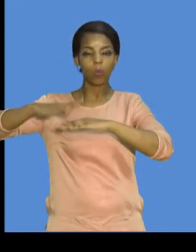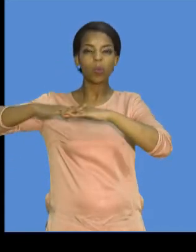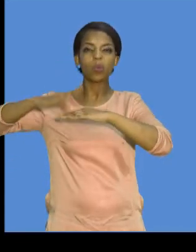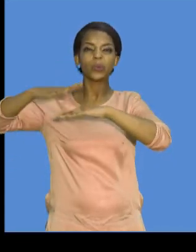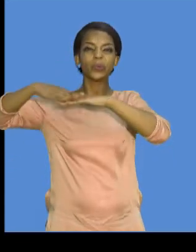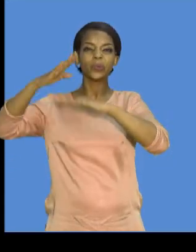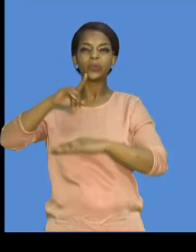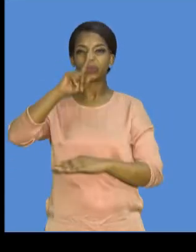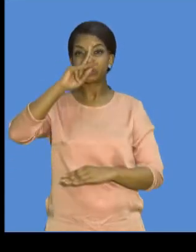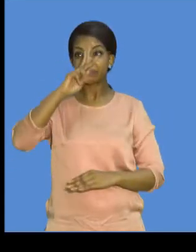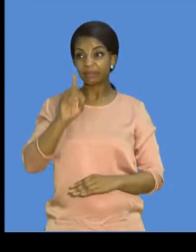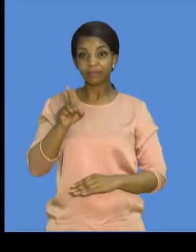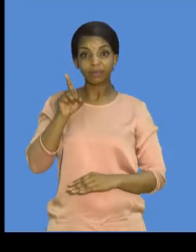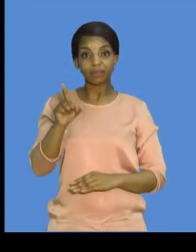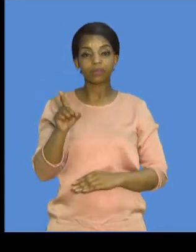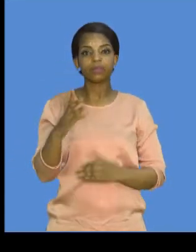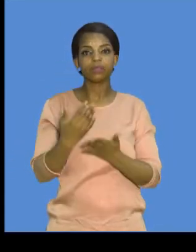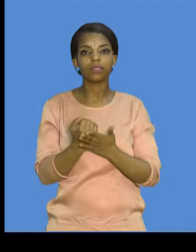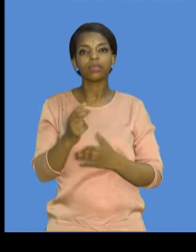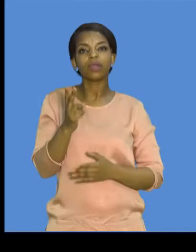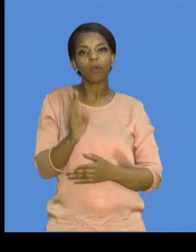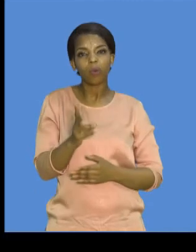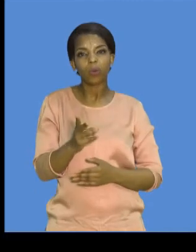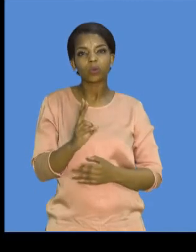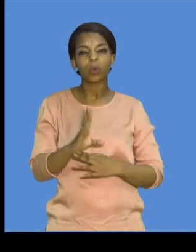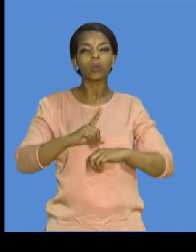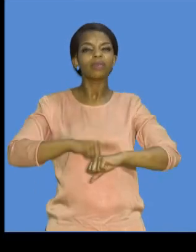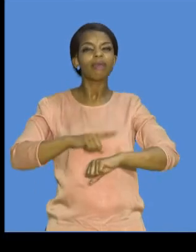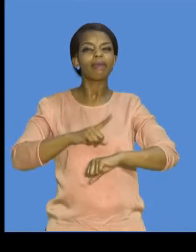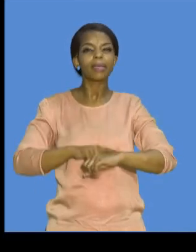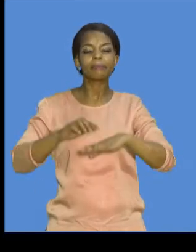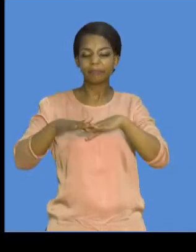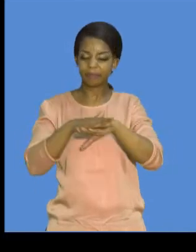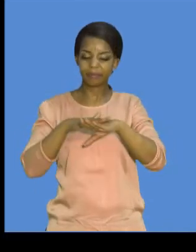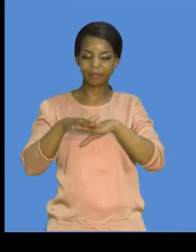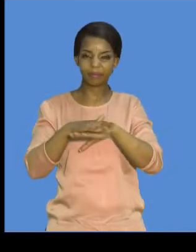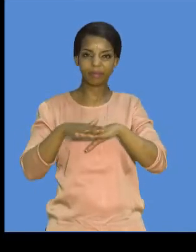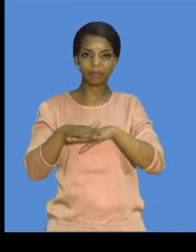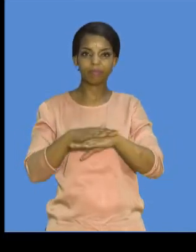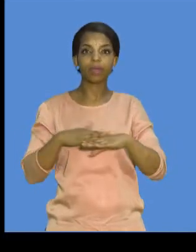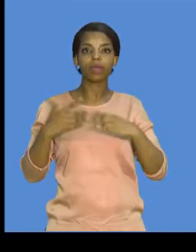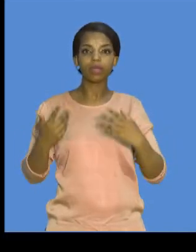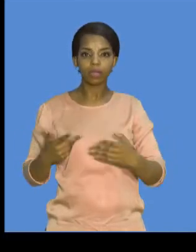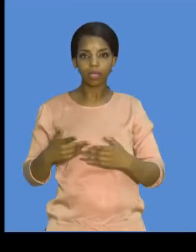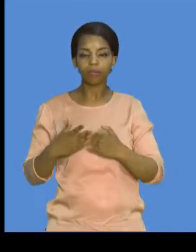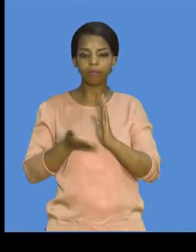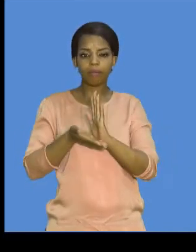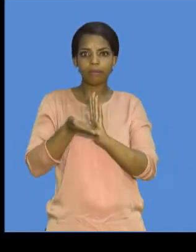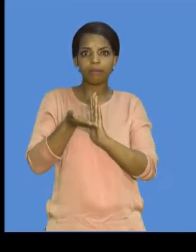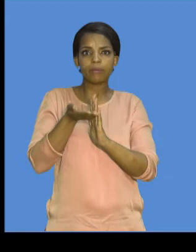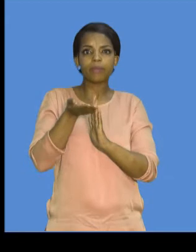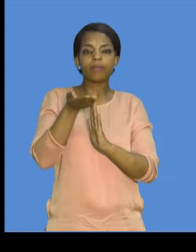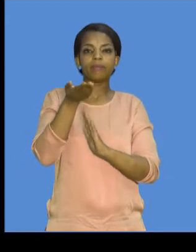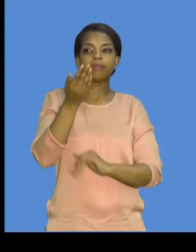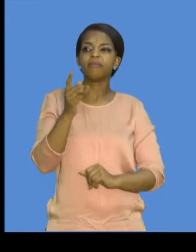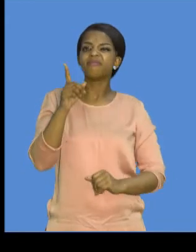So it takes very also minimal time for it to double, and as you continue like that. So what does